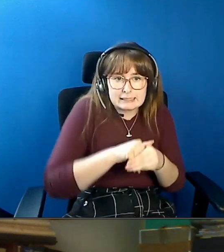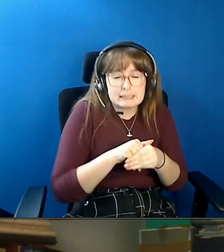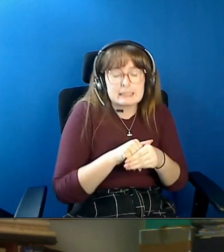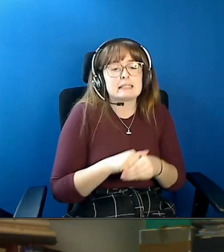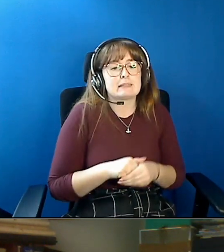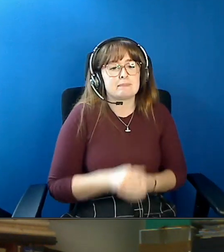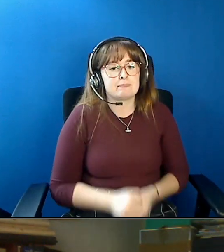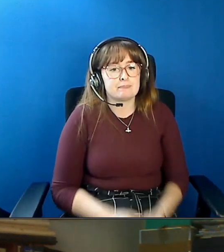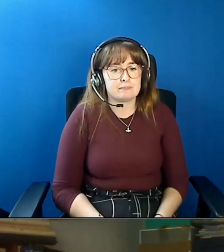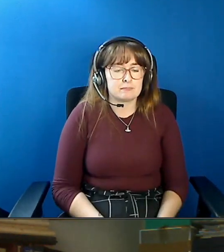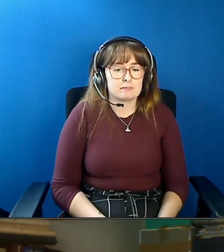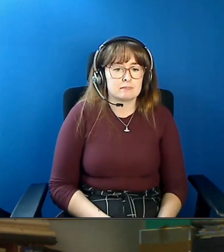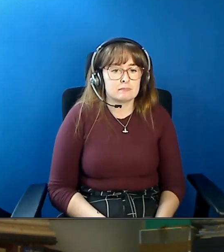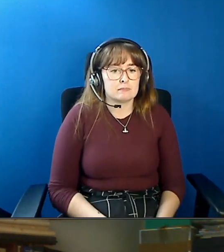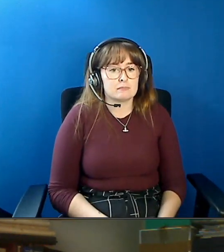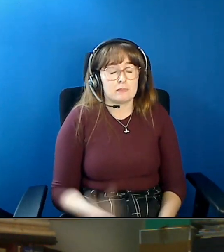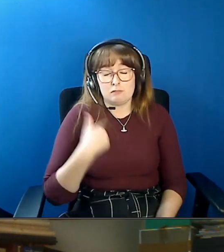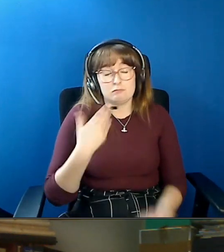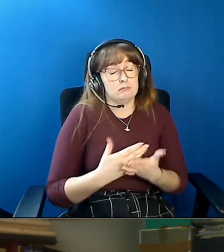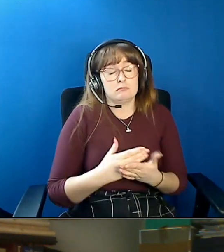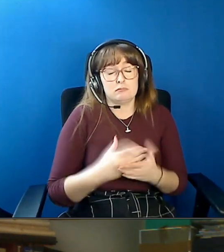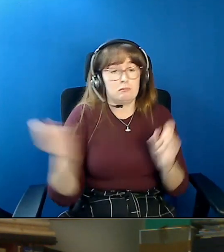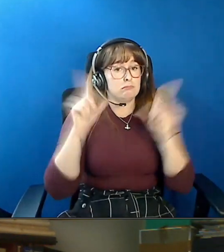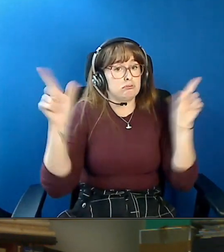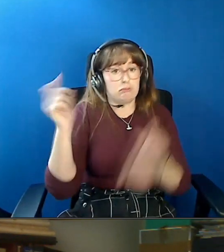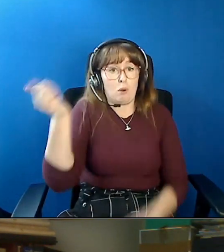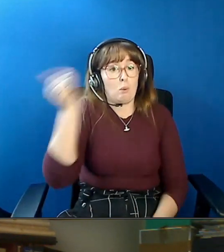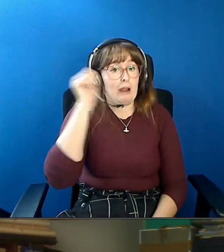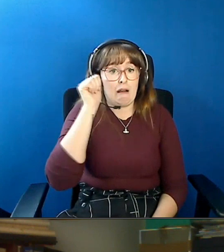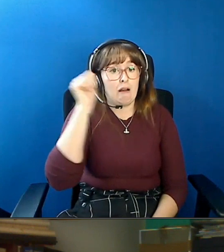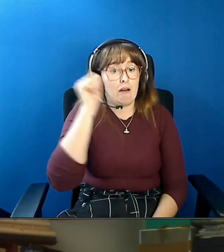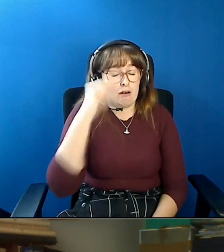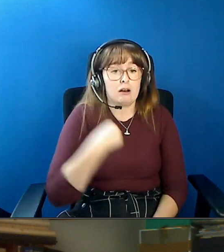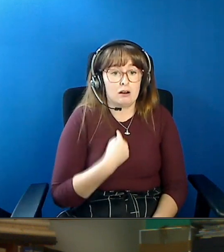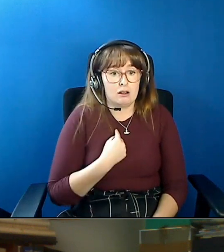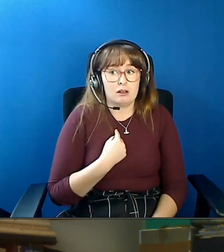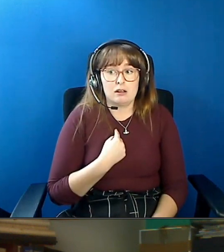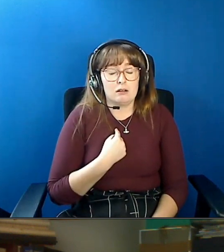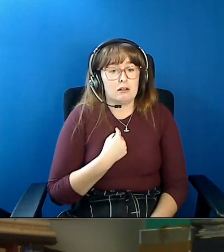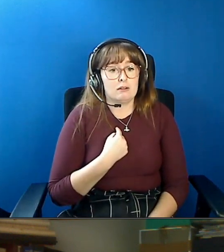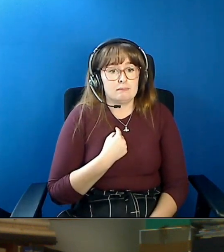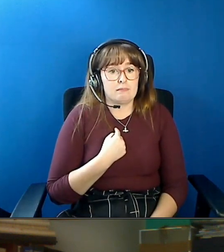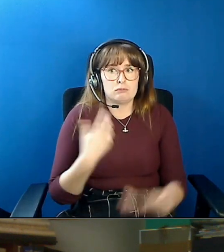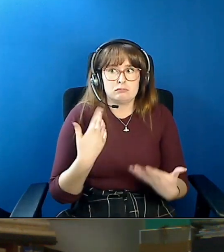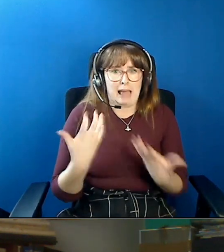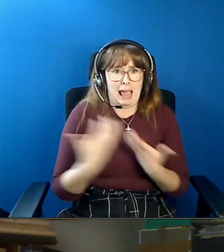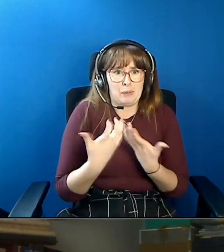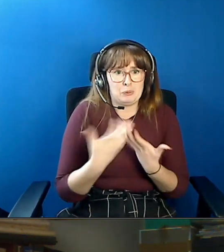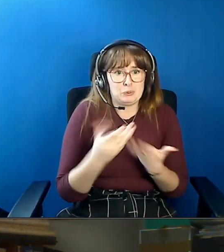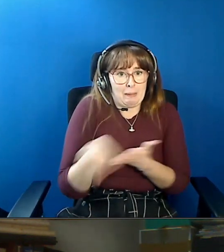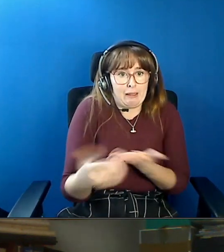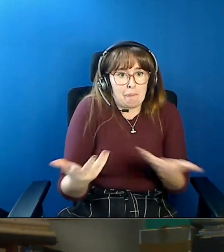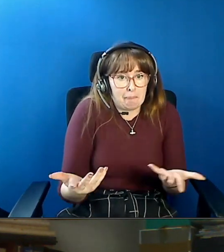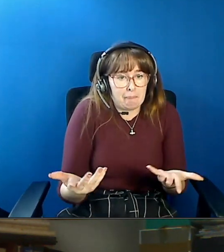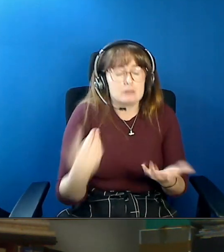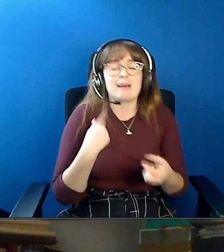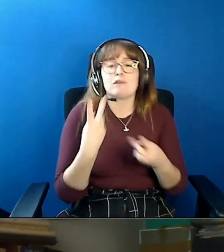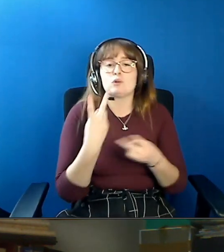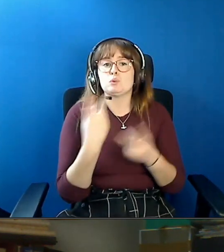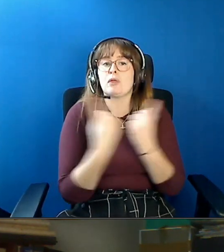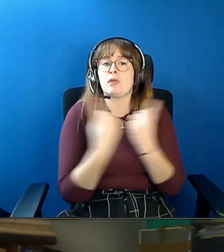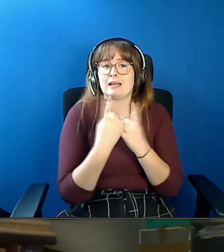I'm very aware of that issue. How are you going to pay for this stuff? I mean, there's two things I would say on